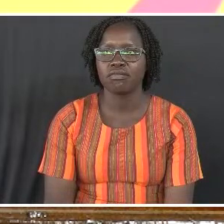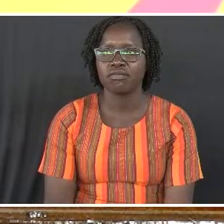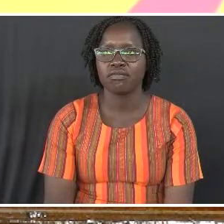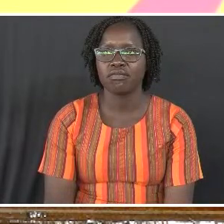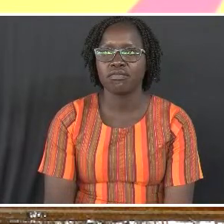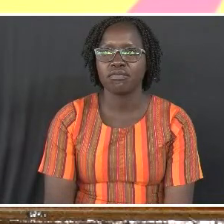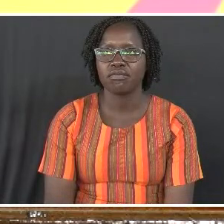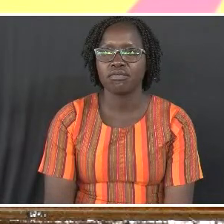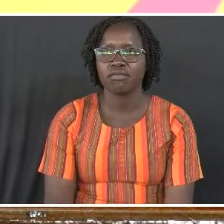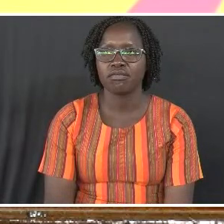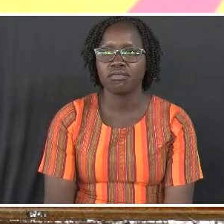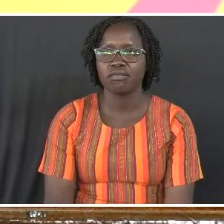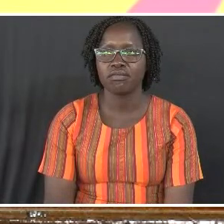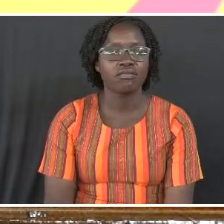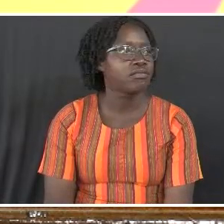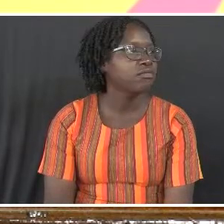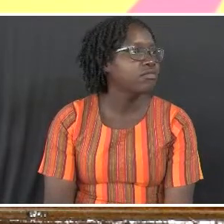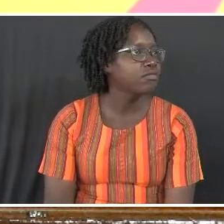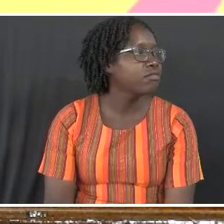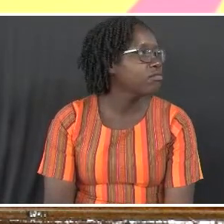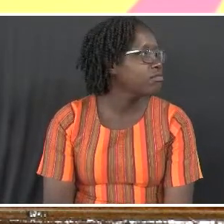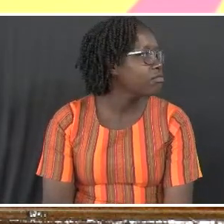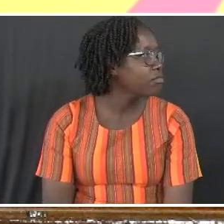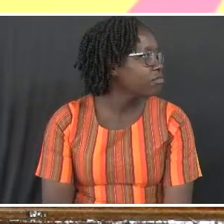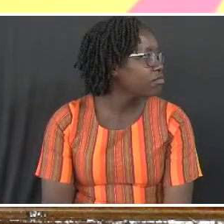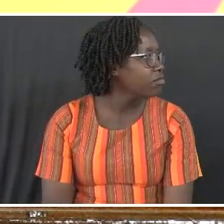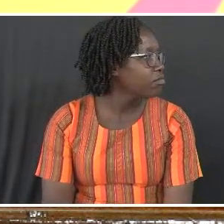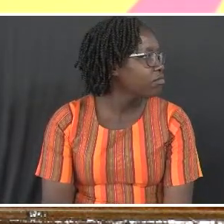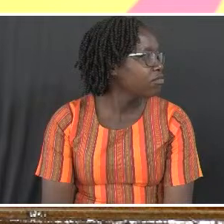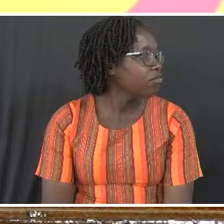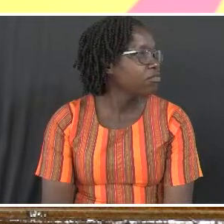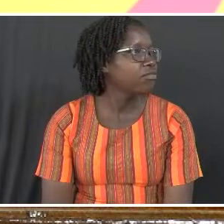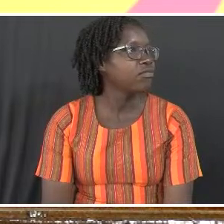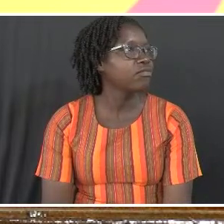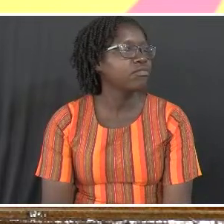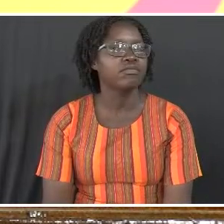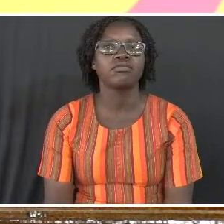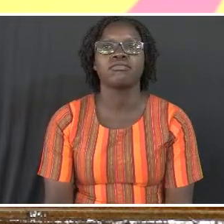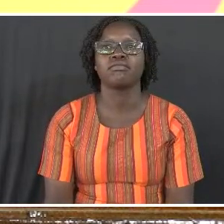There are two questions from people watching online.